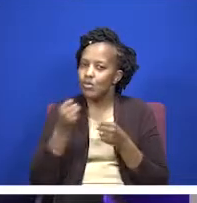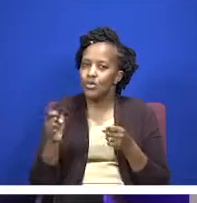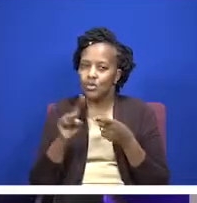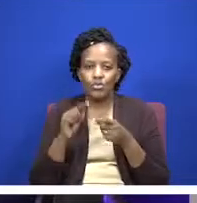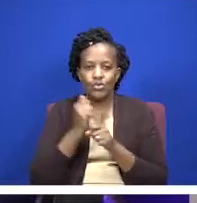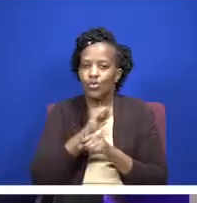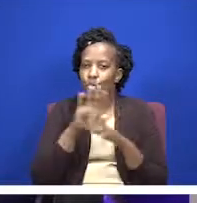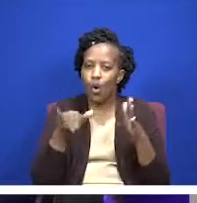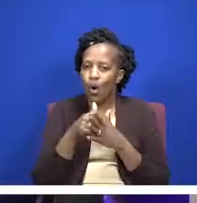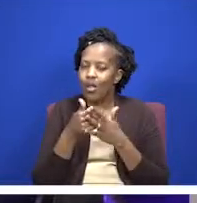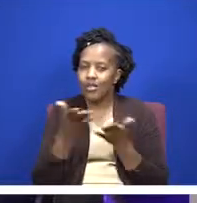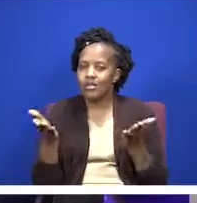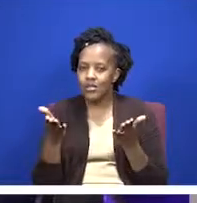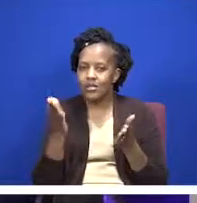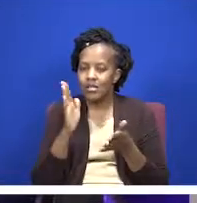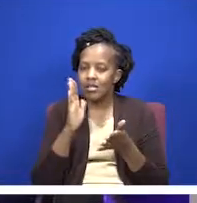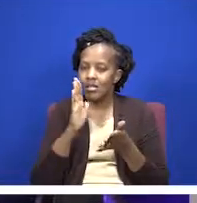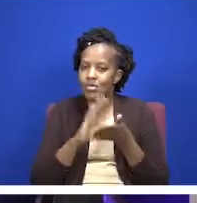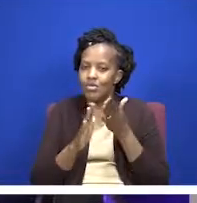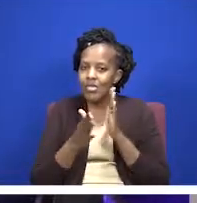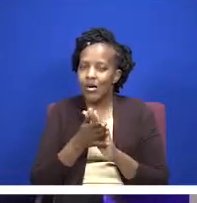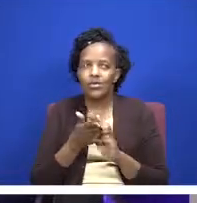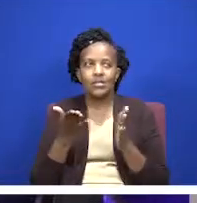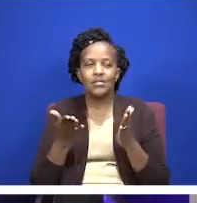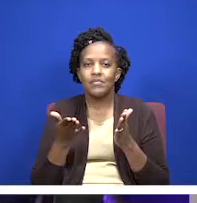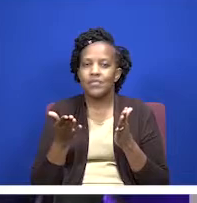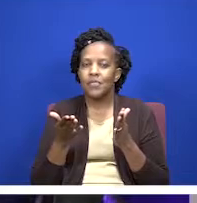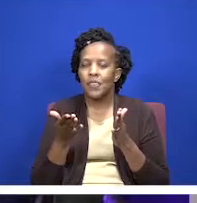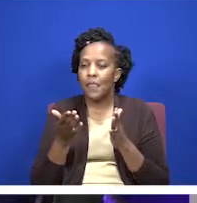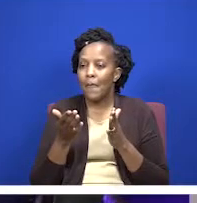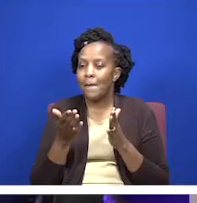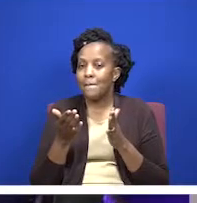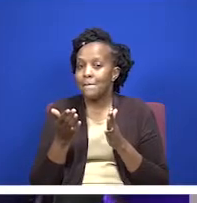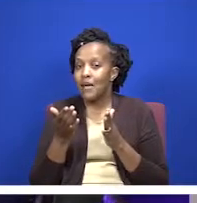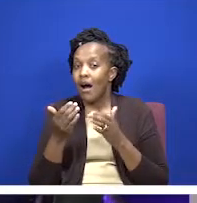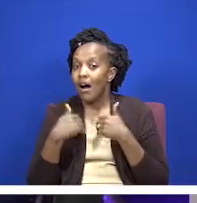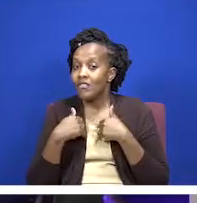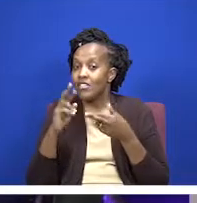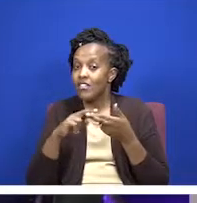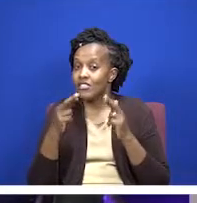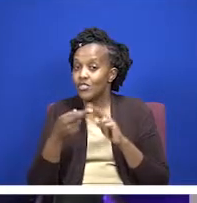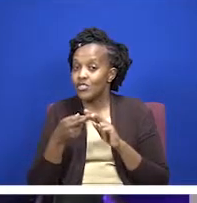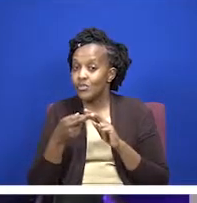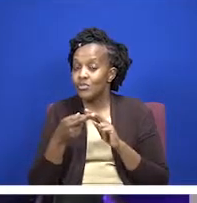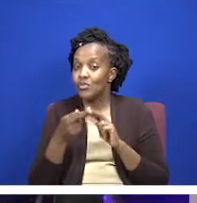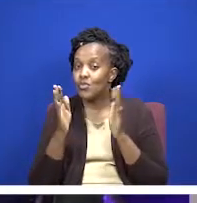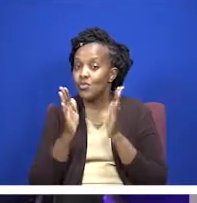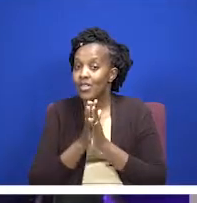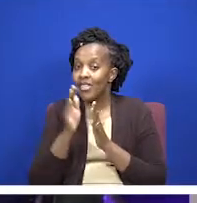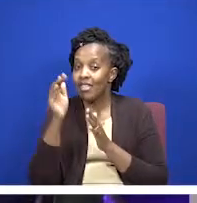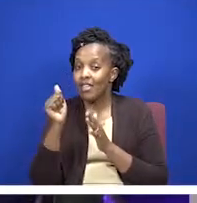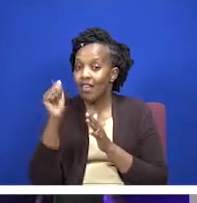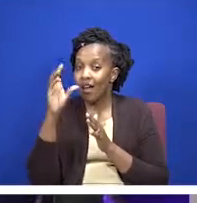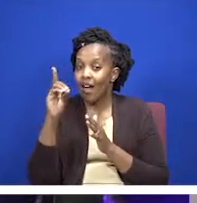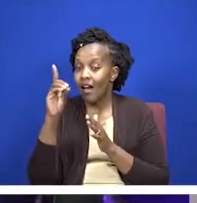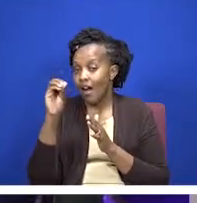things if we've not mended our relationship with our Lord Adonai and Master. And